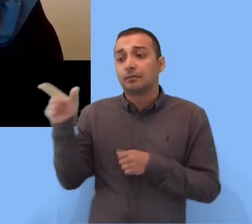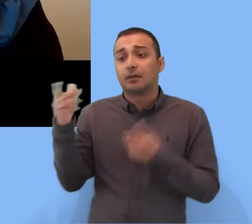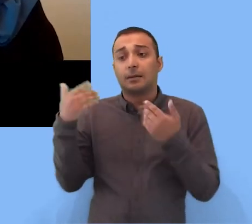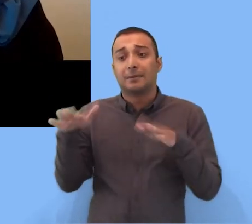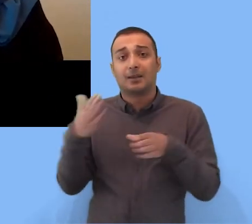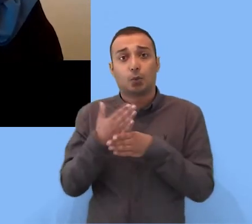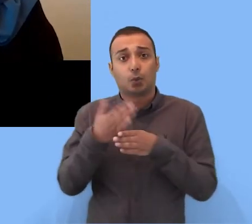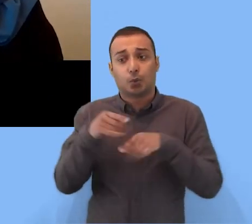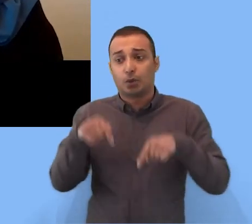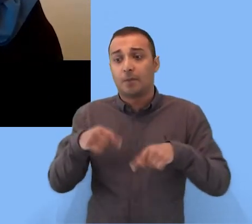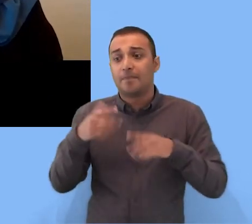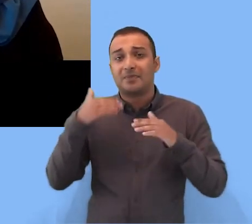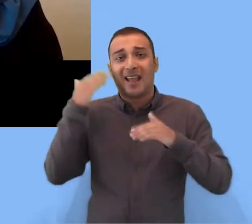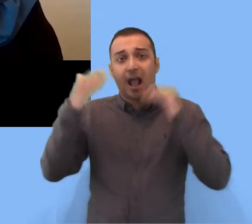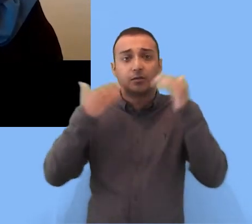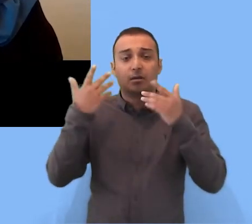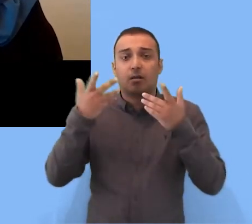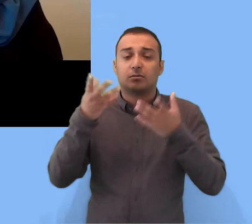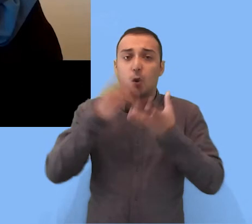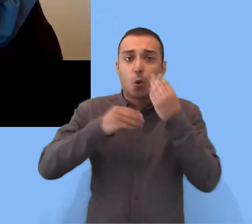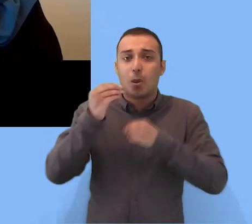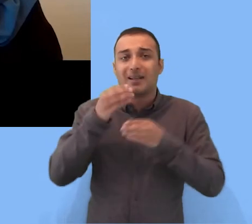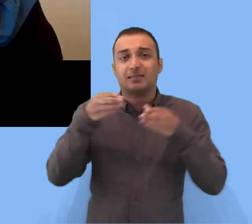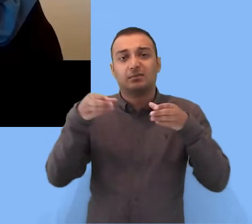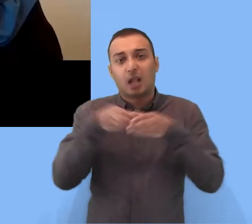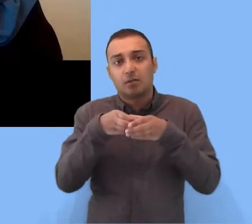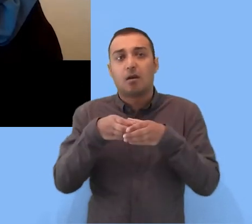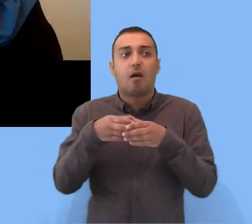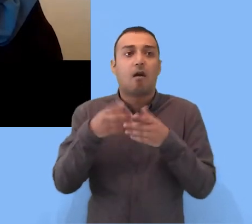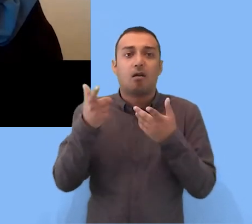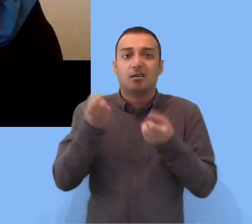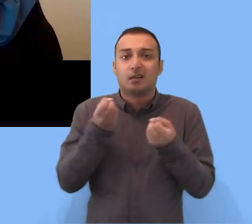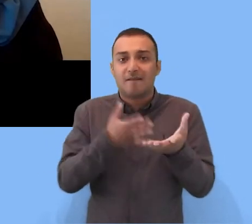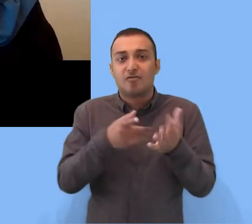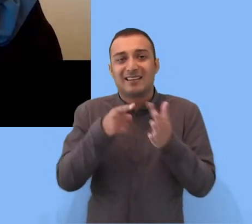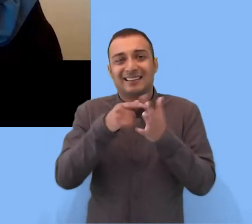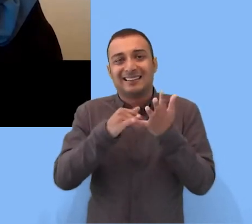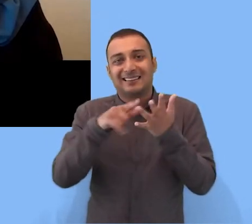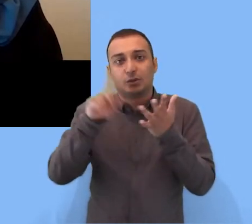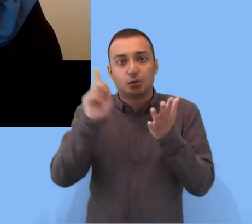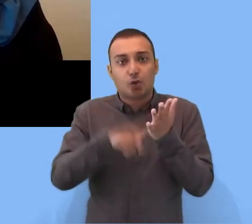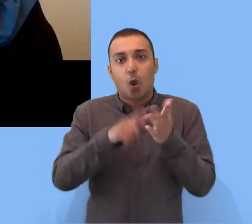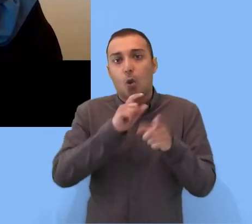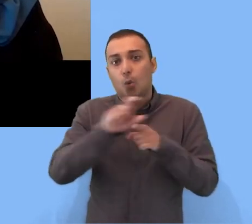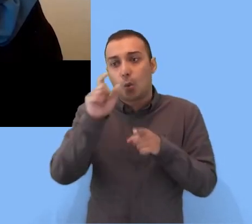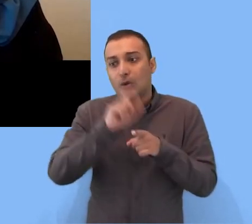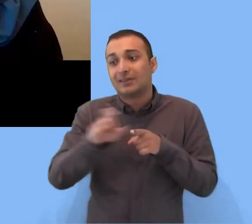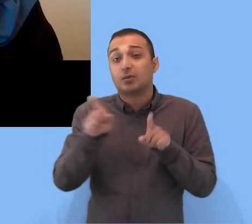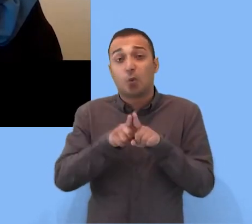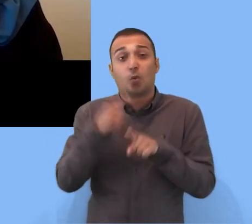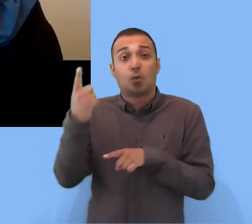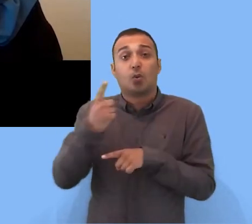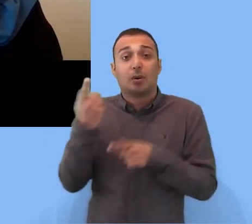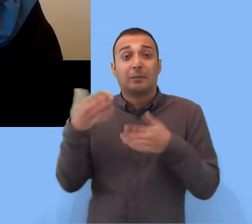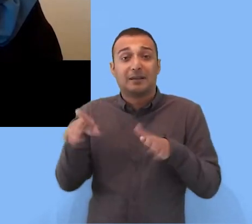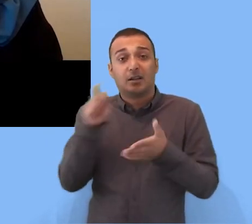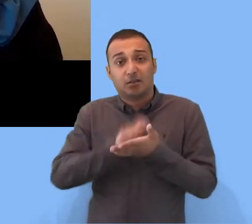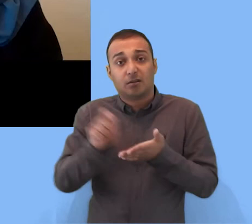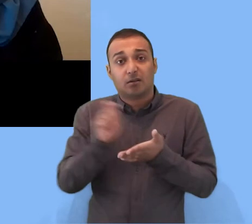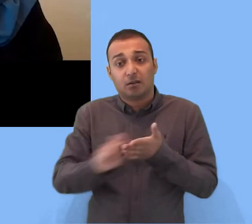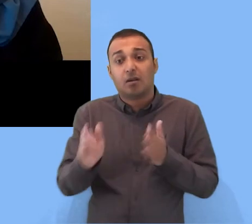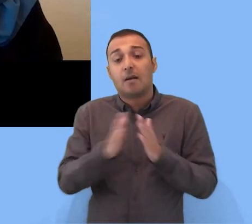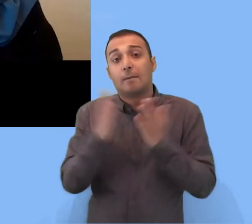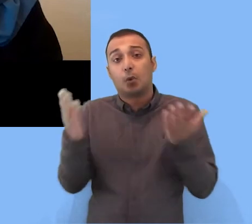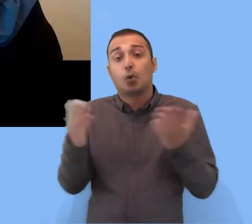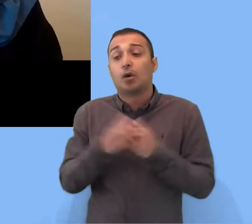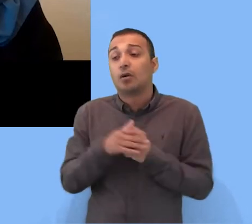sector, delivering family learning and ESOL courses for many years, alongside writing books, educational resources, and not to be underestimated,